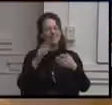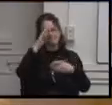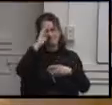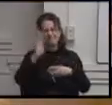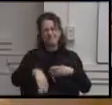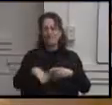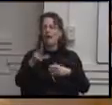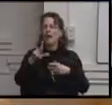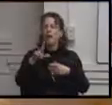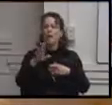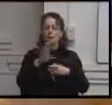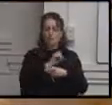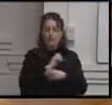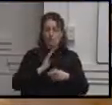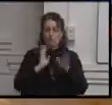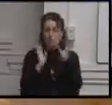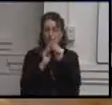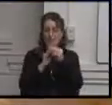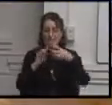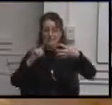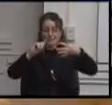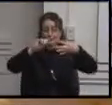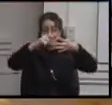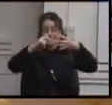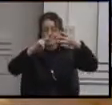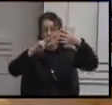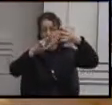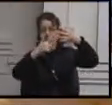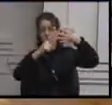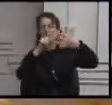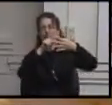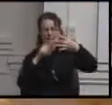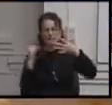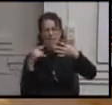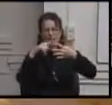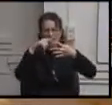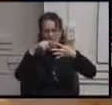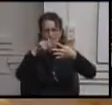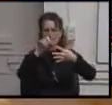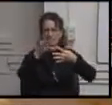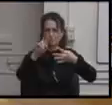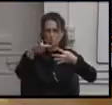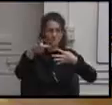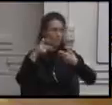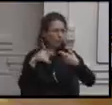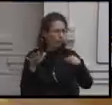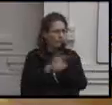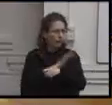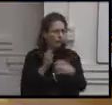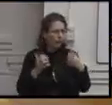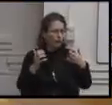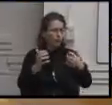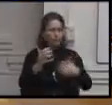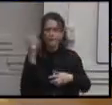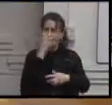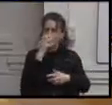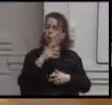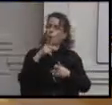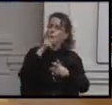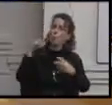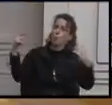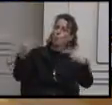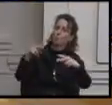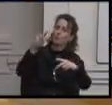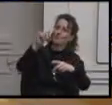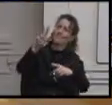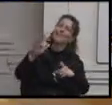Brattleboro Select Board meeting. Welcome everybody who's in attendance. We've got a full room here. Welcome everybody who's watching on TV. We know